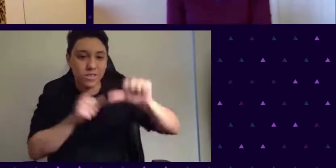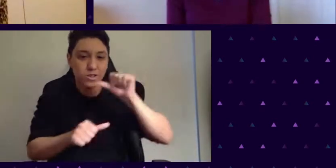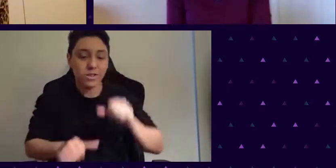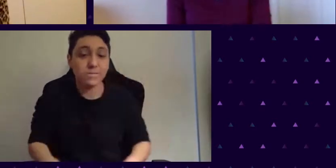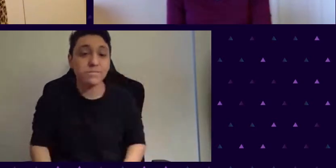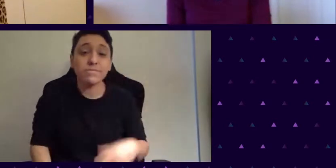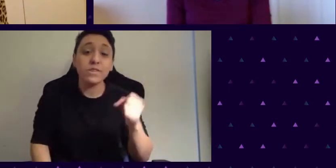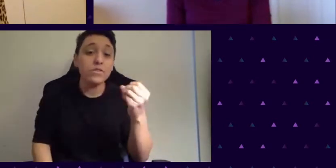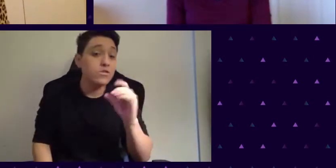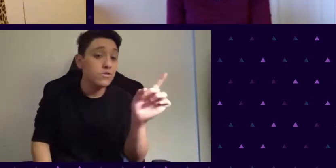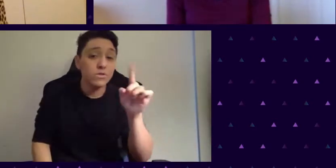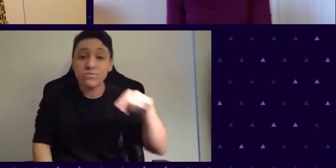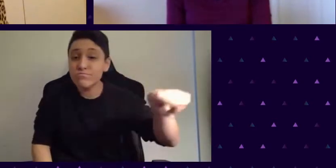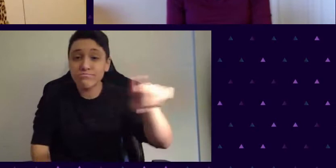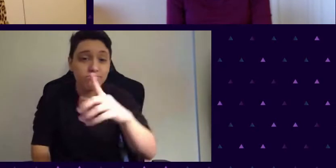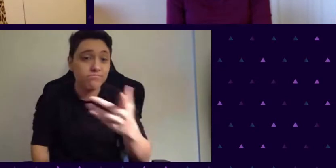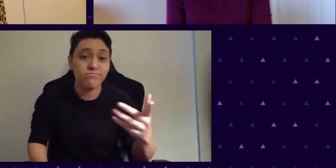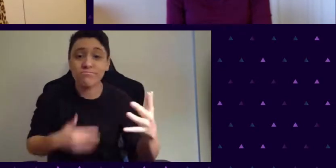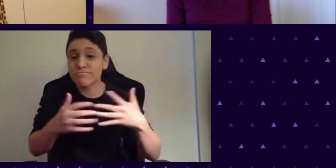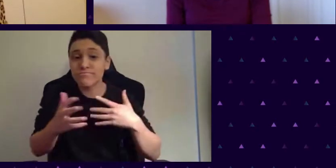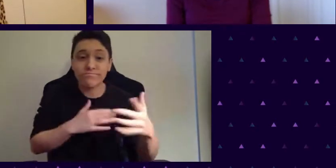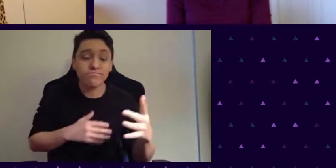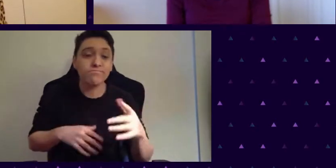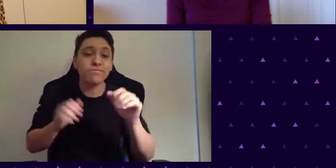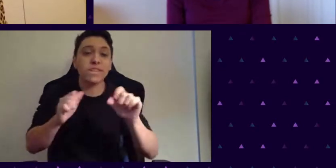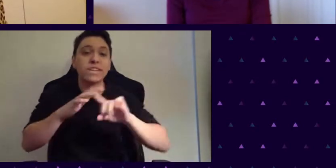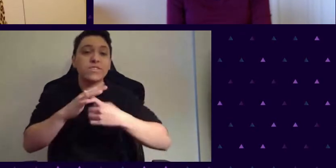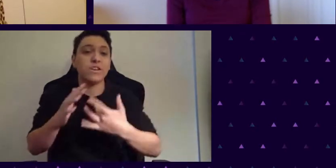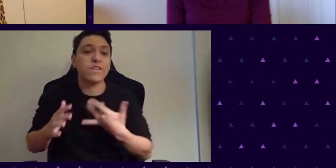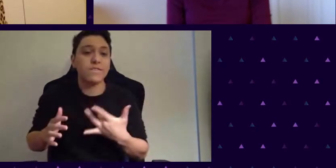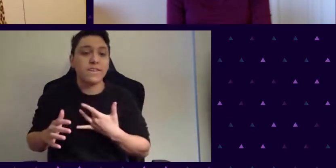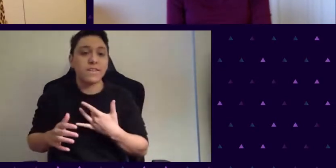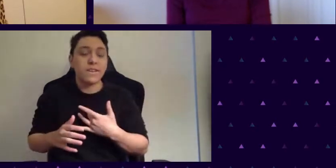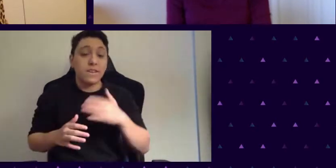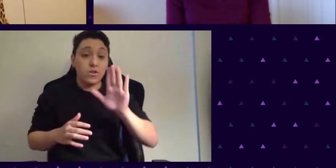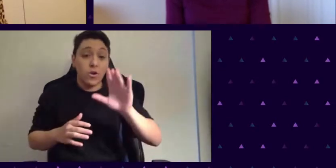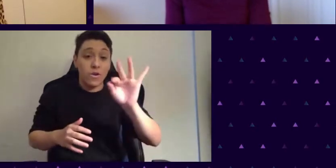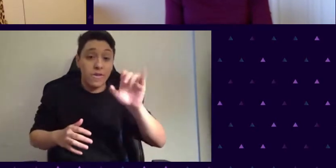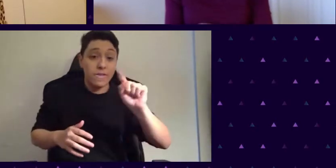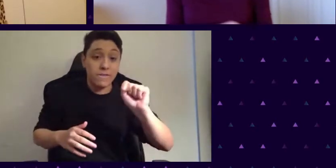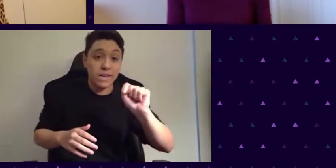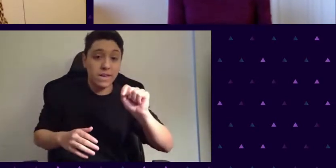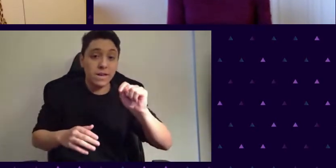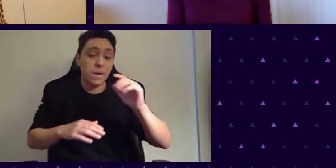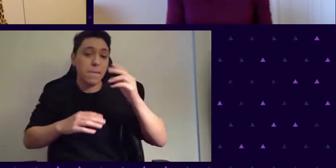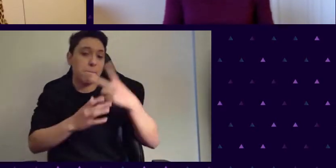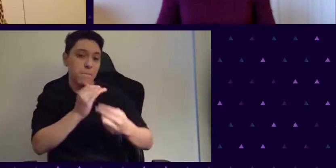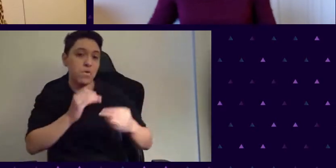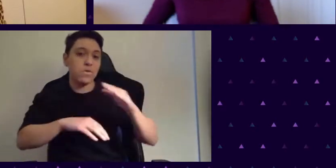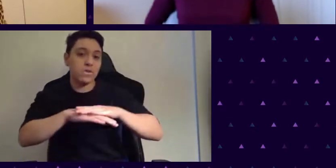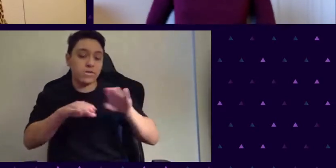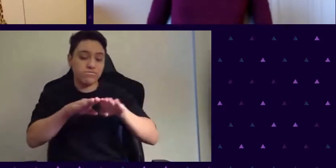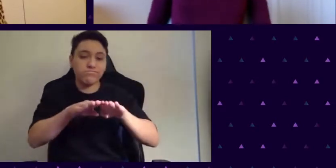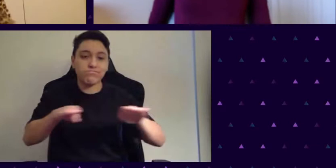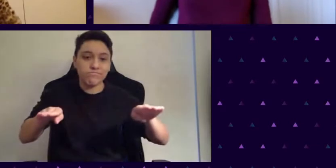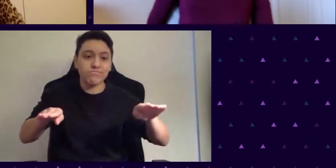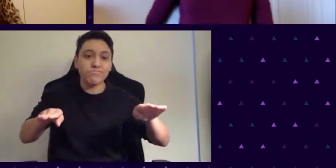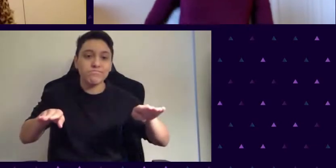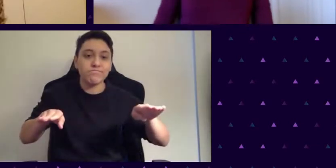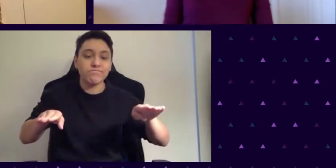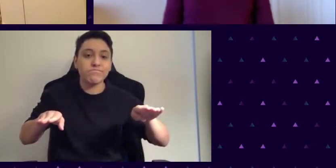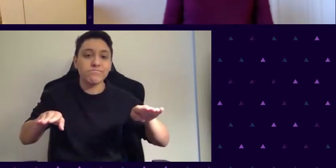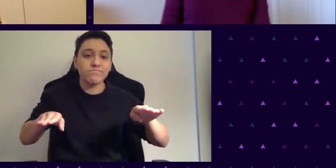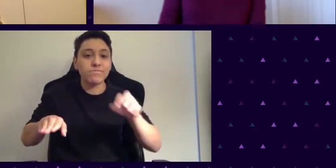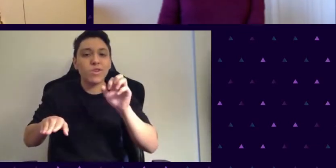you are, you can just start by feeling that your feet are on the ground, or whatever's making contact with the ground or a chair